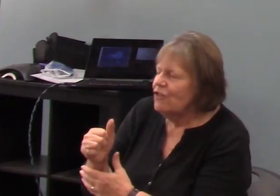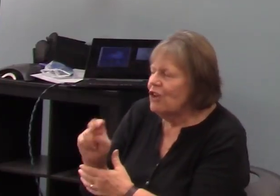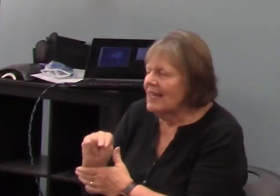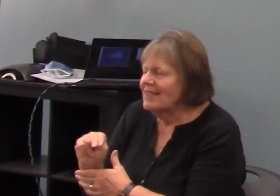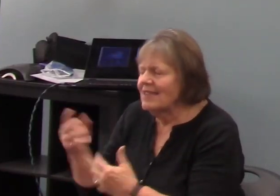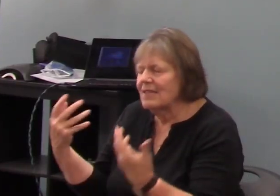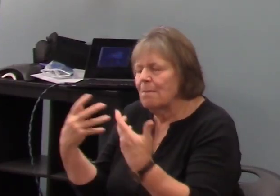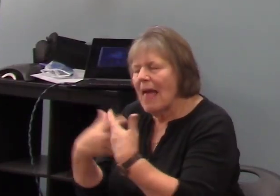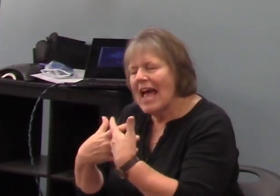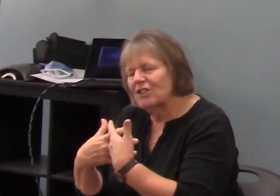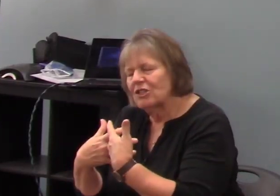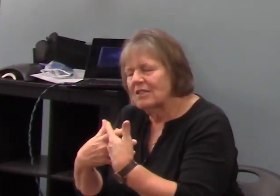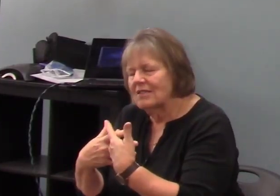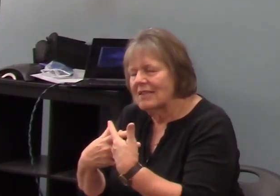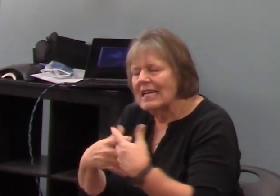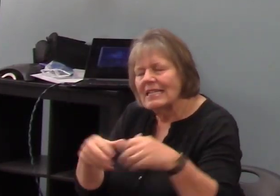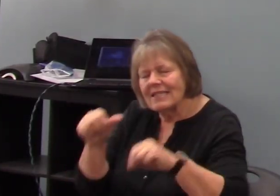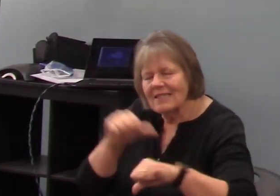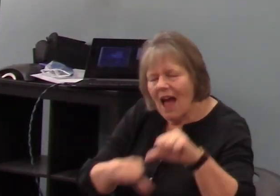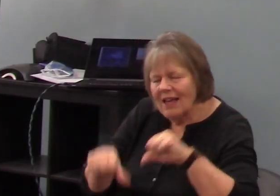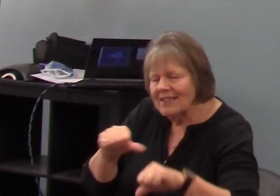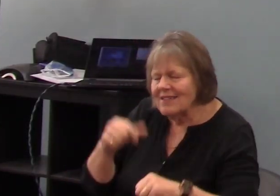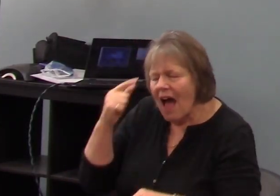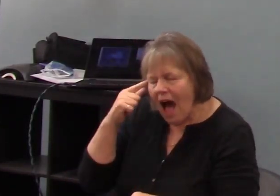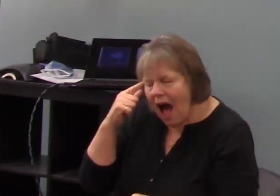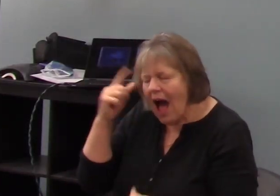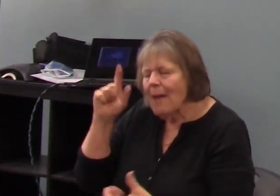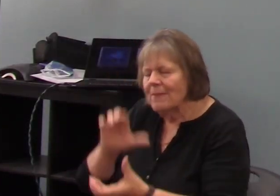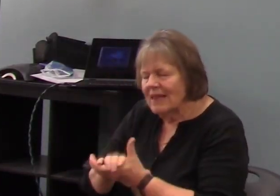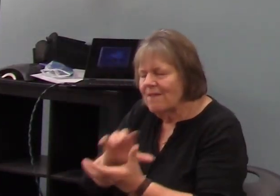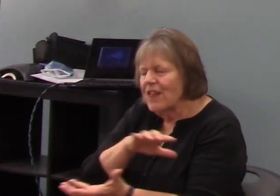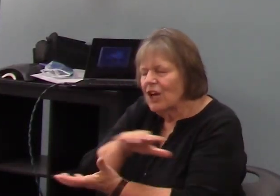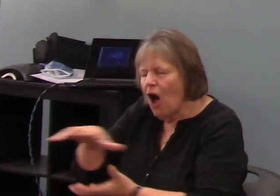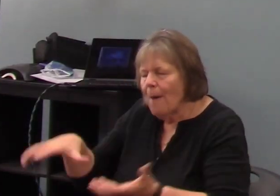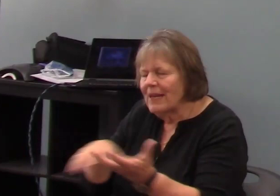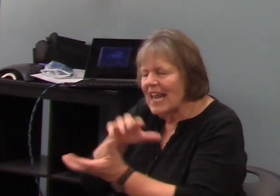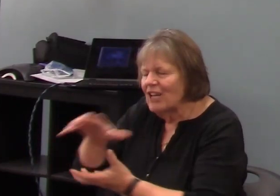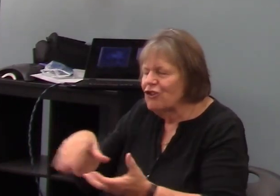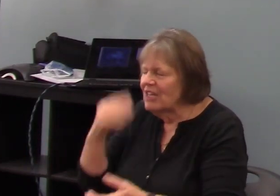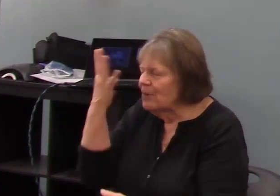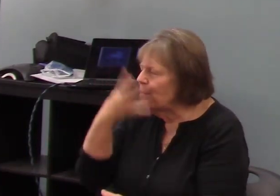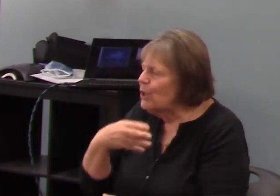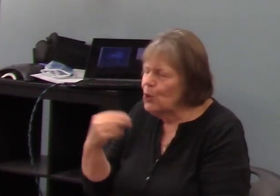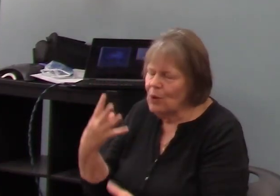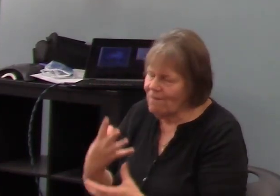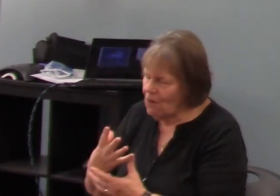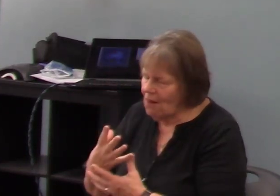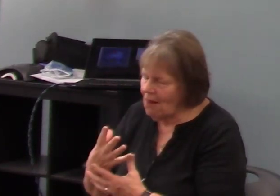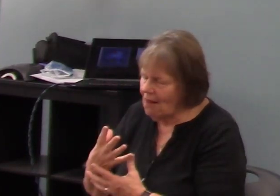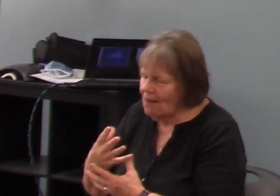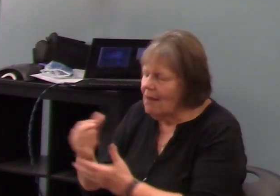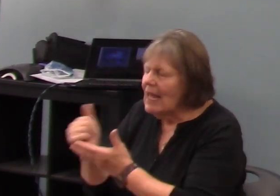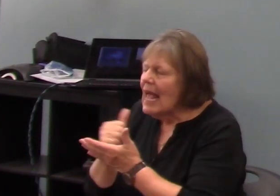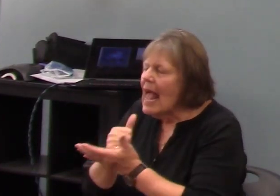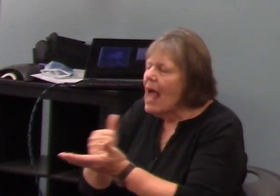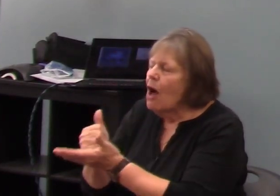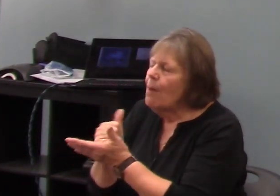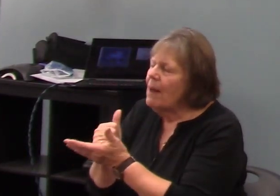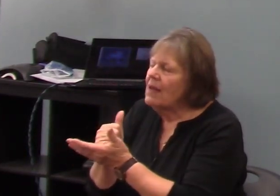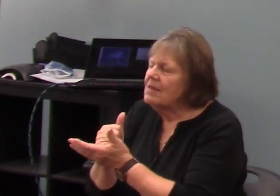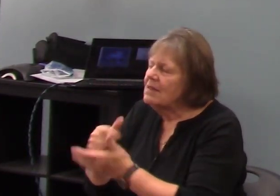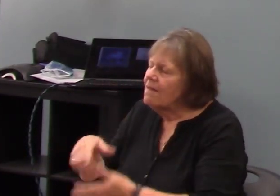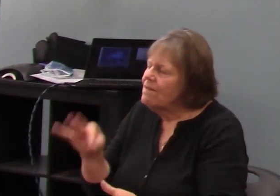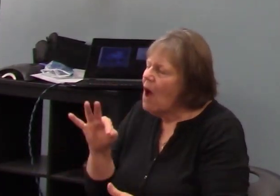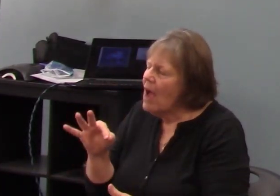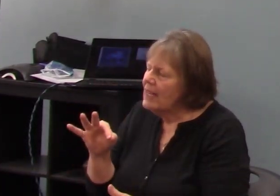science, and I feel like the combination of those is really beautiful, and I thank you for that. Please help us to discern truth, and not to